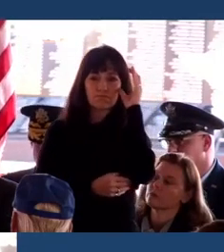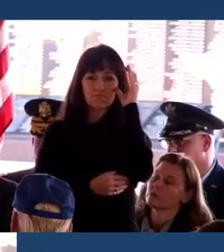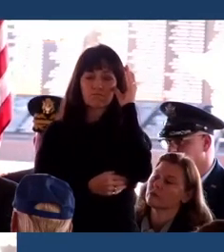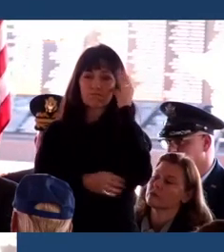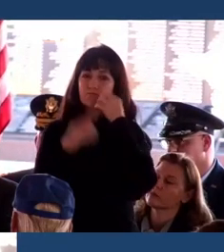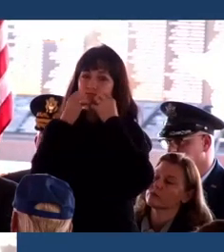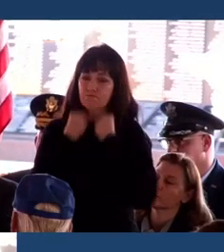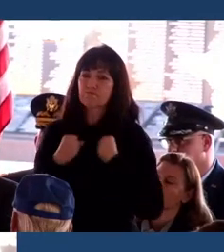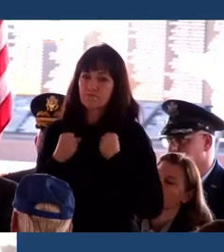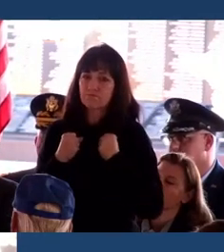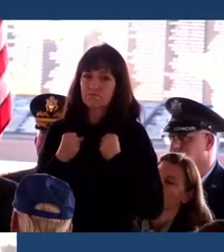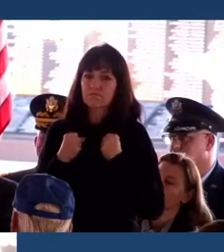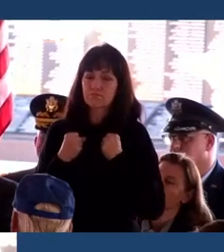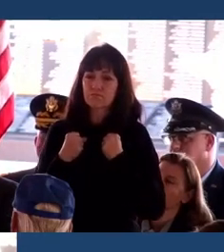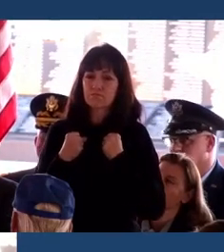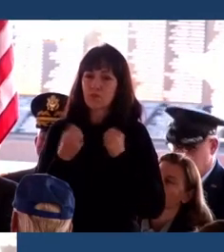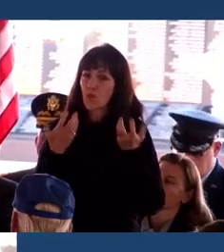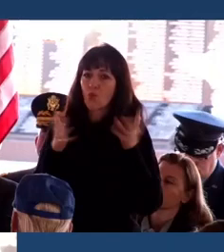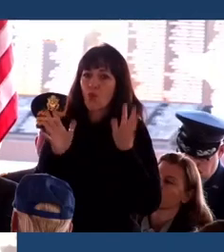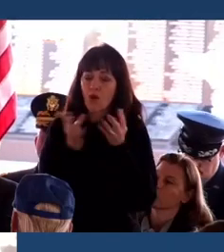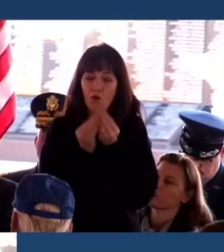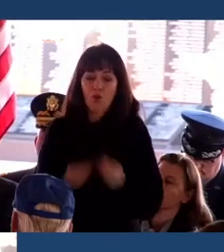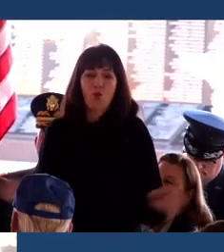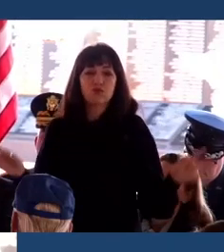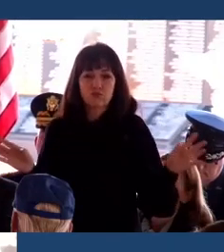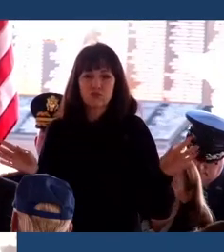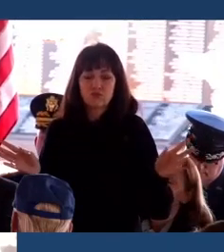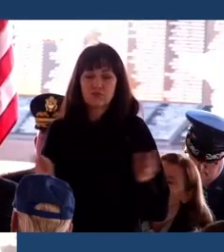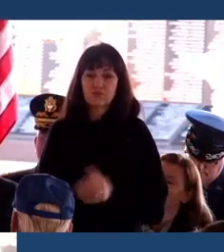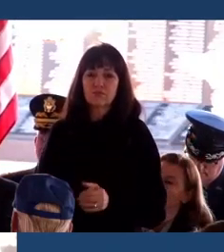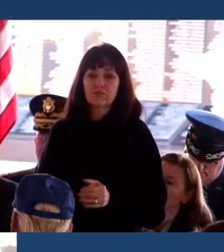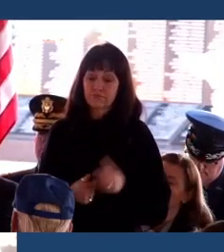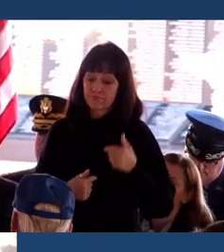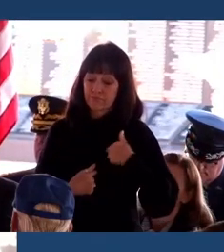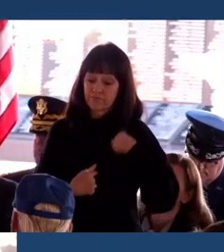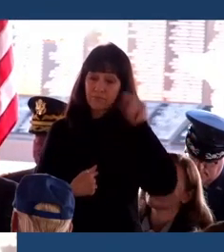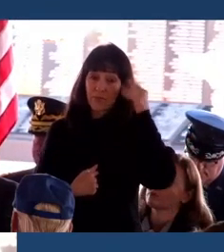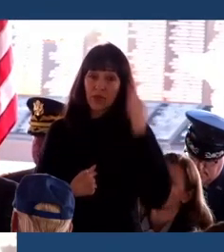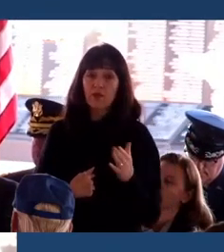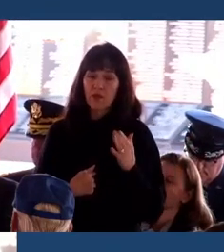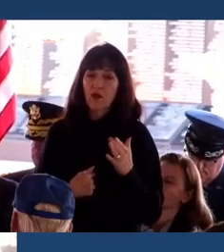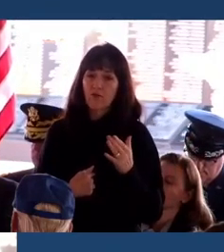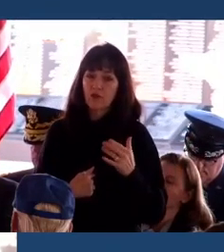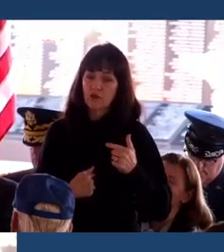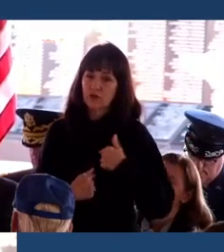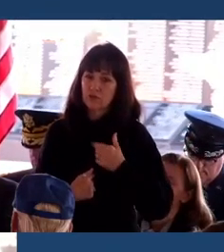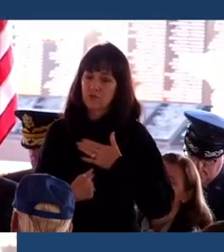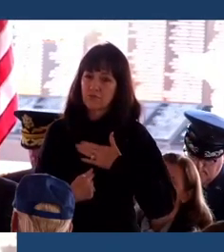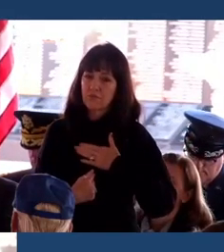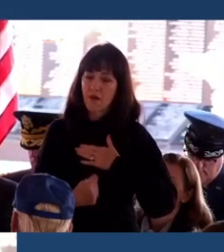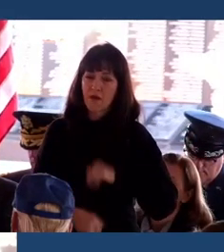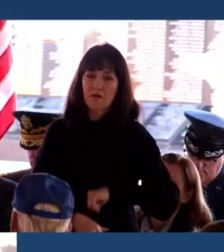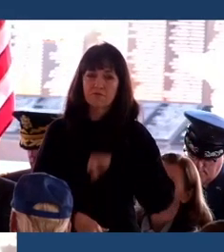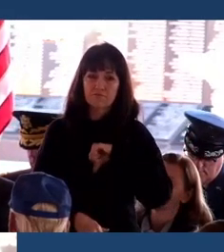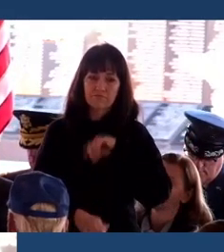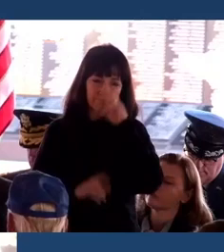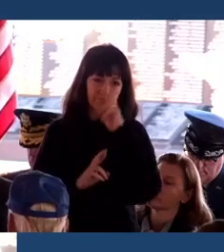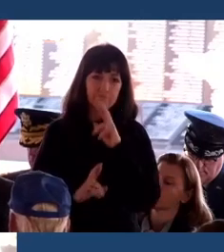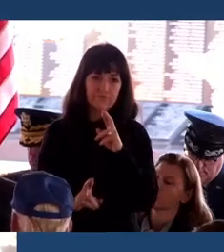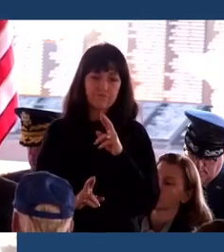history. As governor, it's a great privilege for me to serve as Commander-in-Chief of the Delaware National